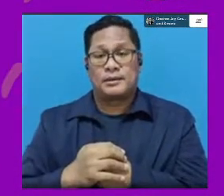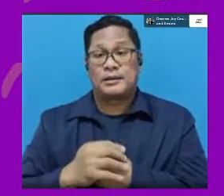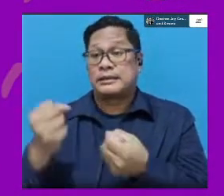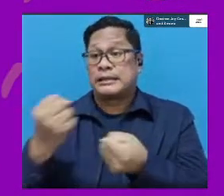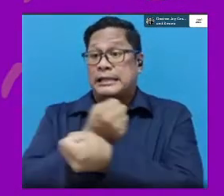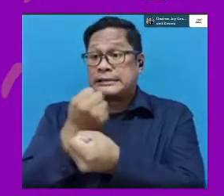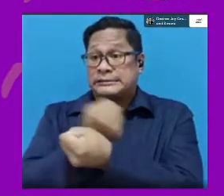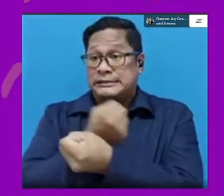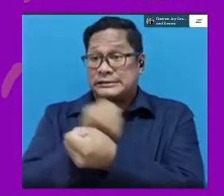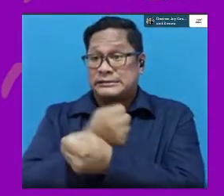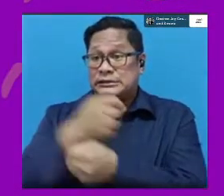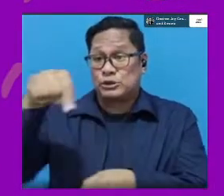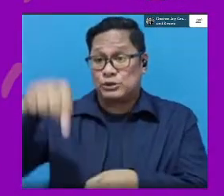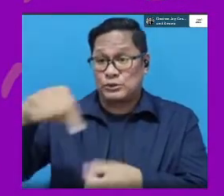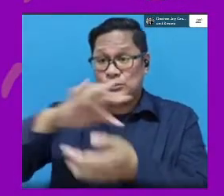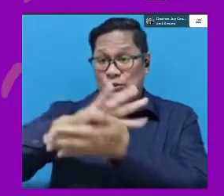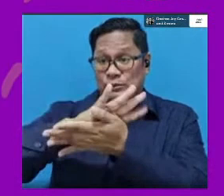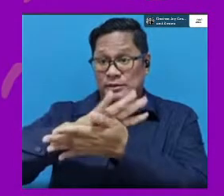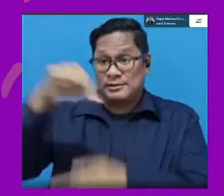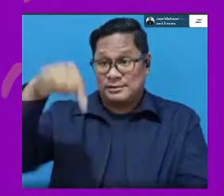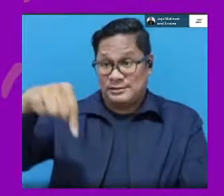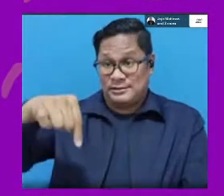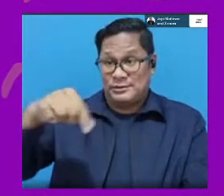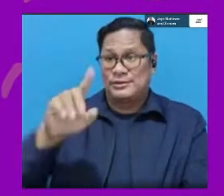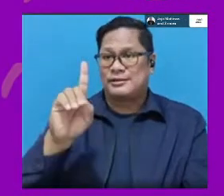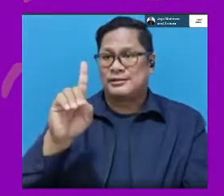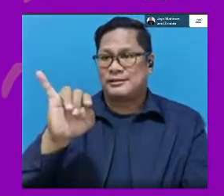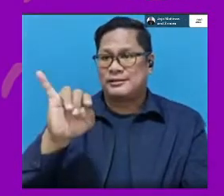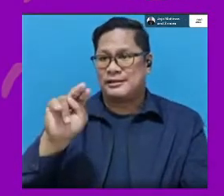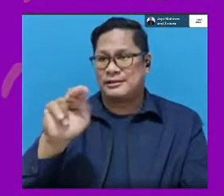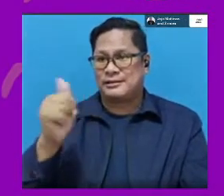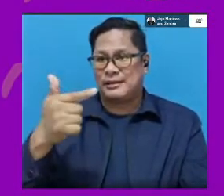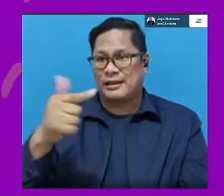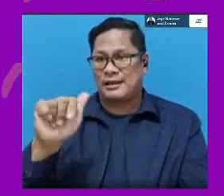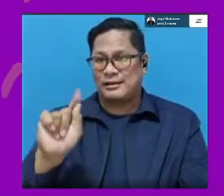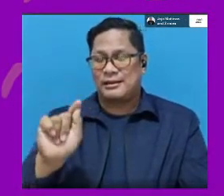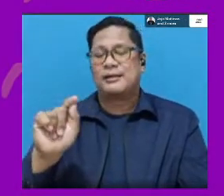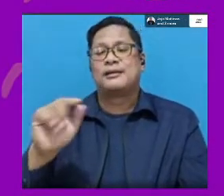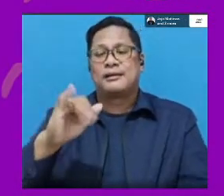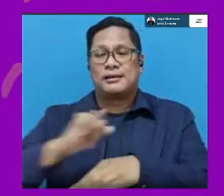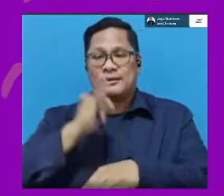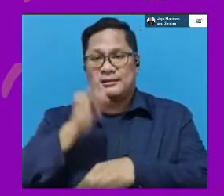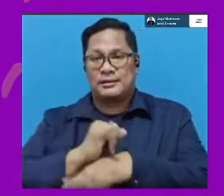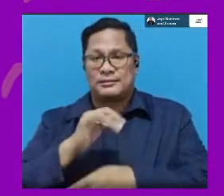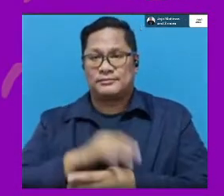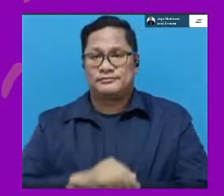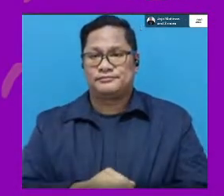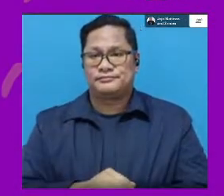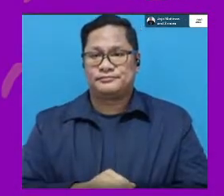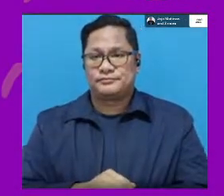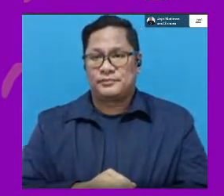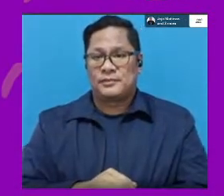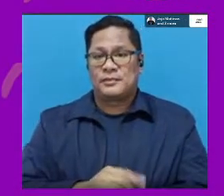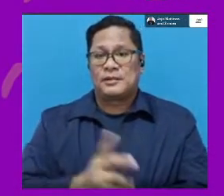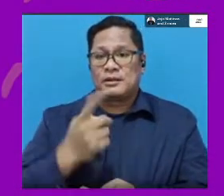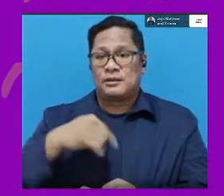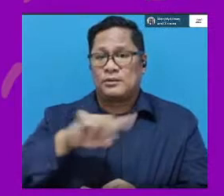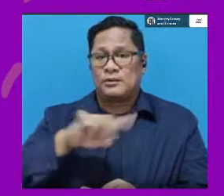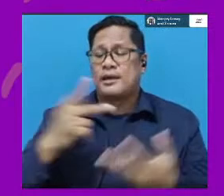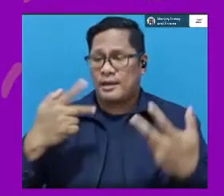of COVID in Dinagat Islands. We fended off COVID-19